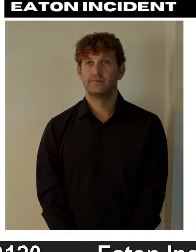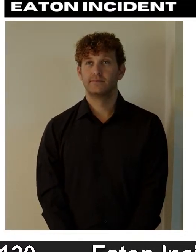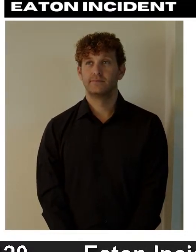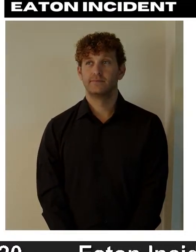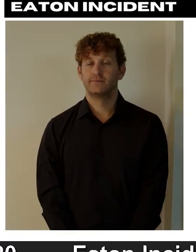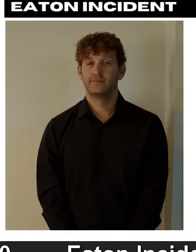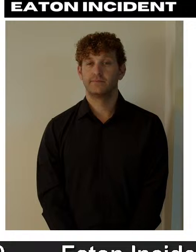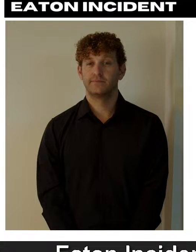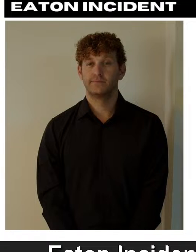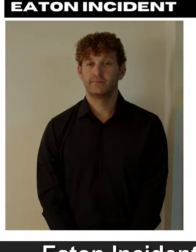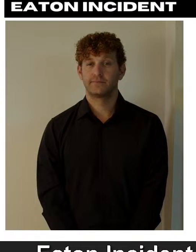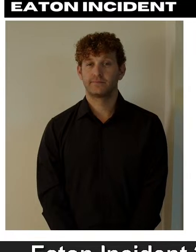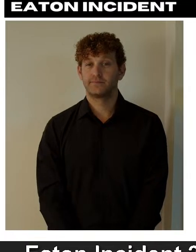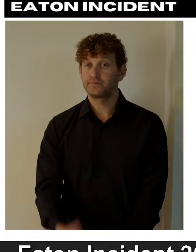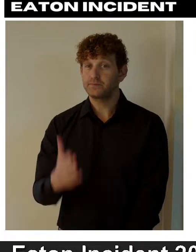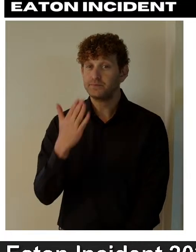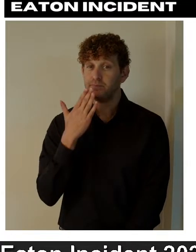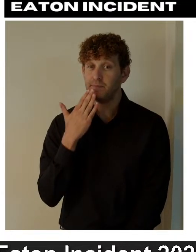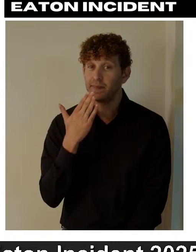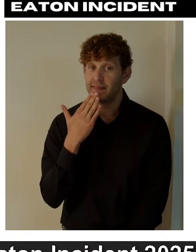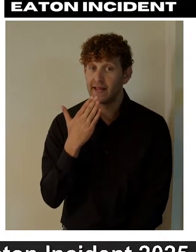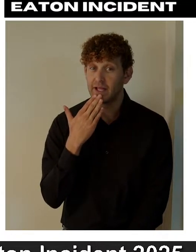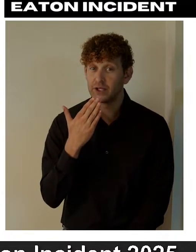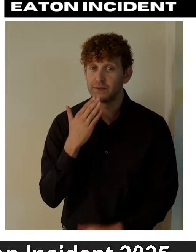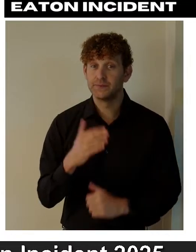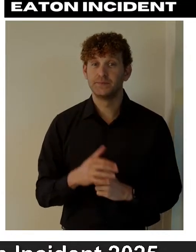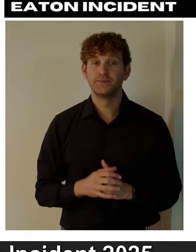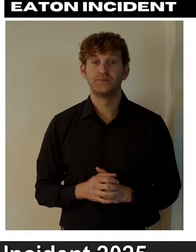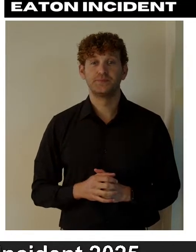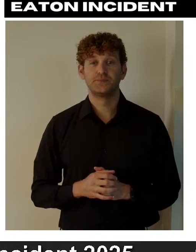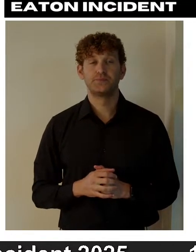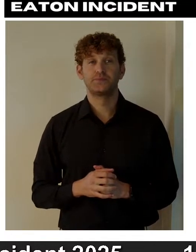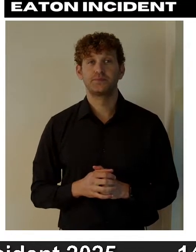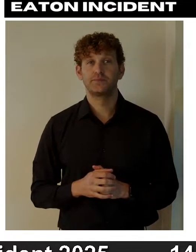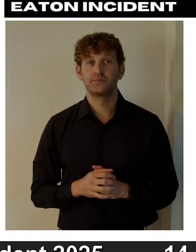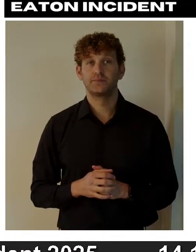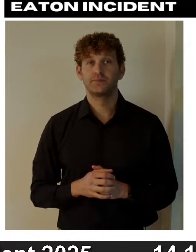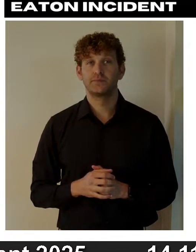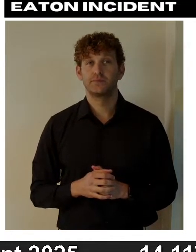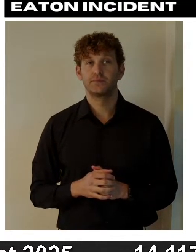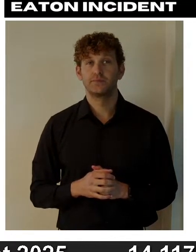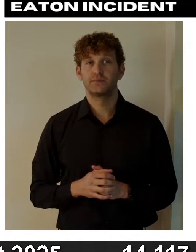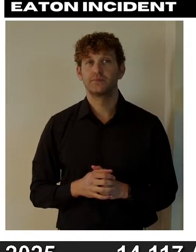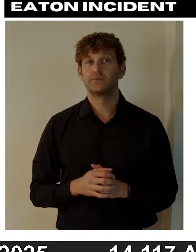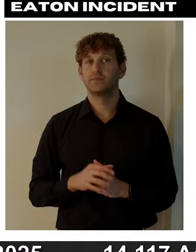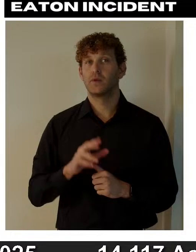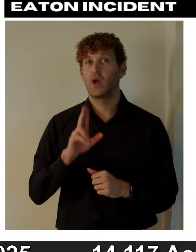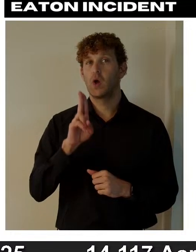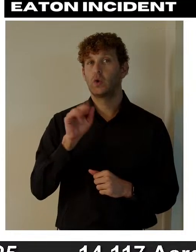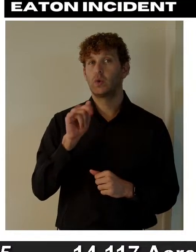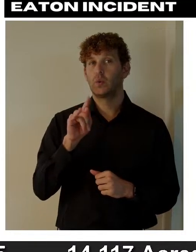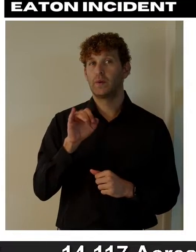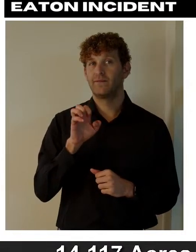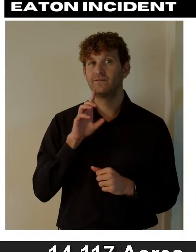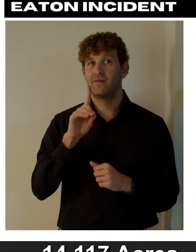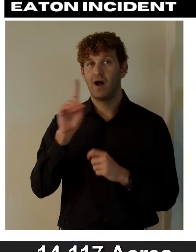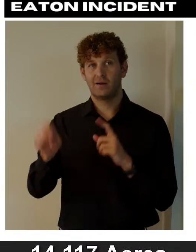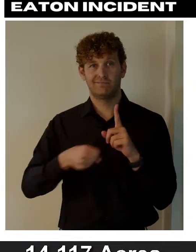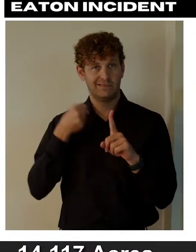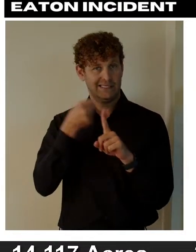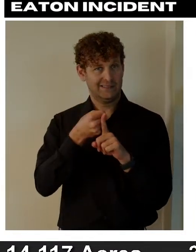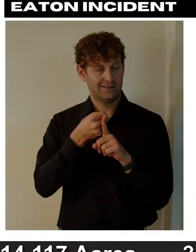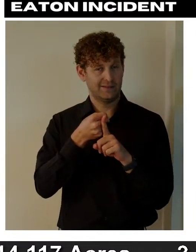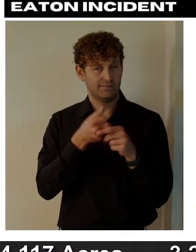Thank you for that information. Next up for our Unified Incident Commanders will be Deputy Chief Pappas and Chief Kevin Bohal.